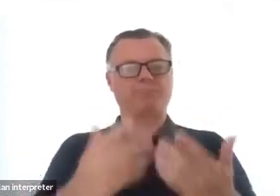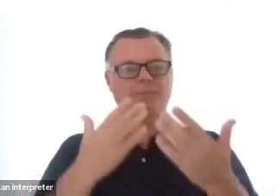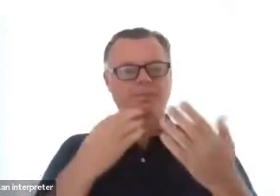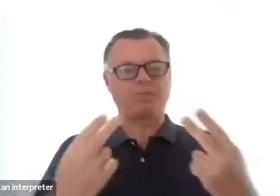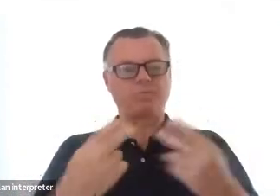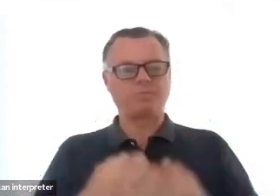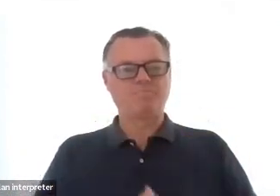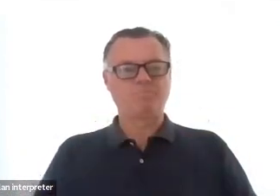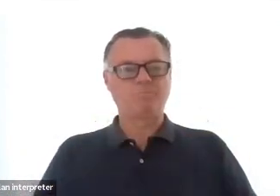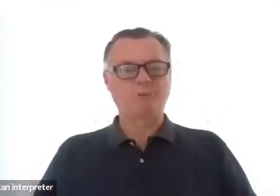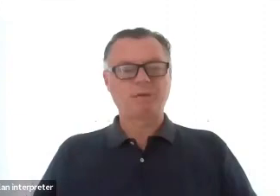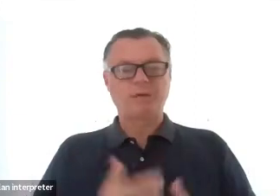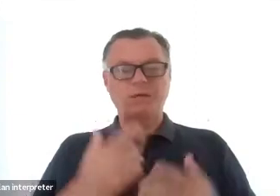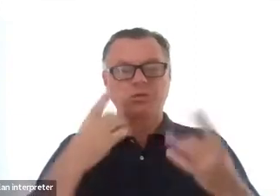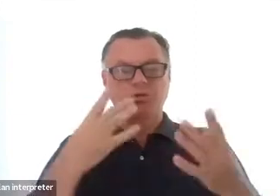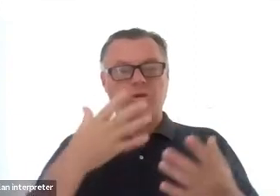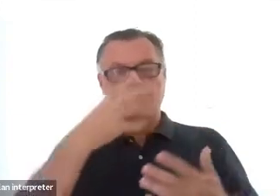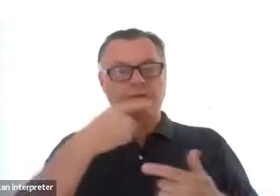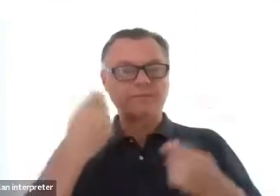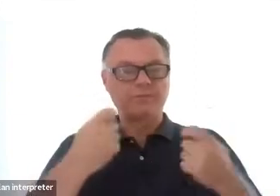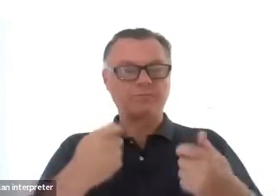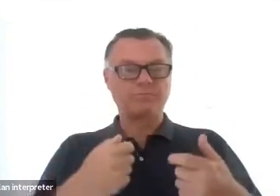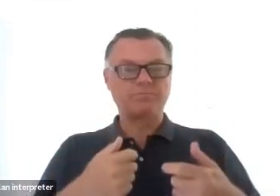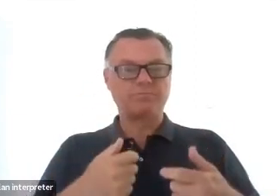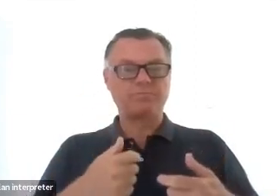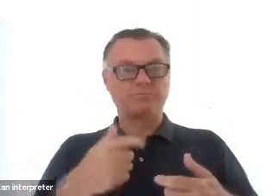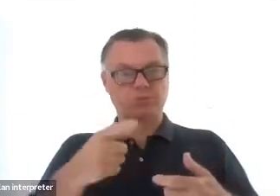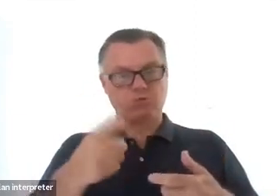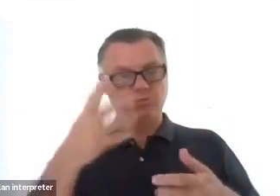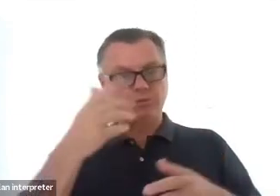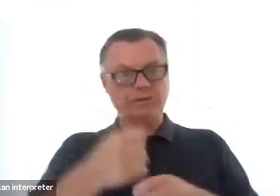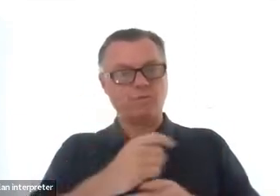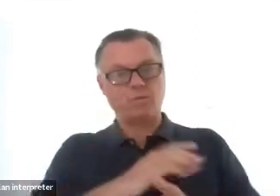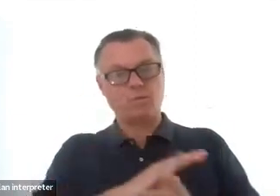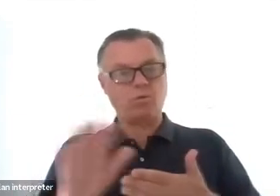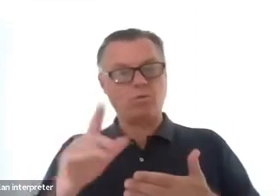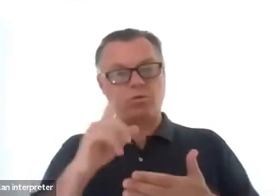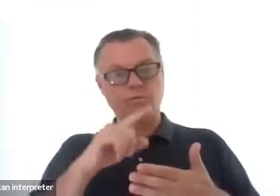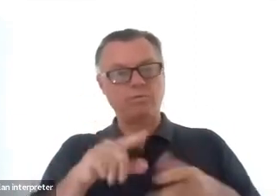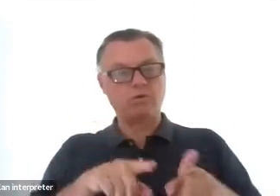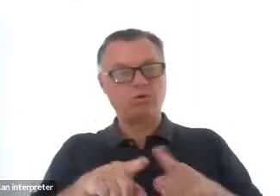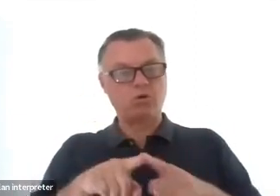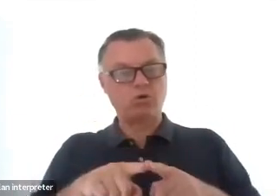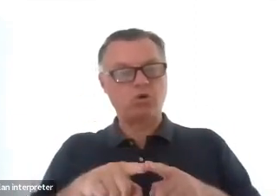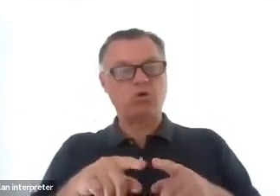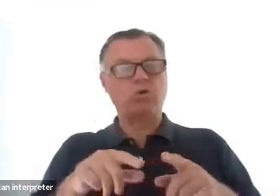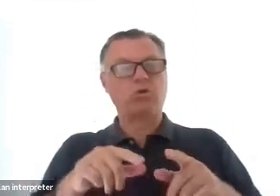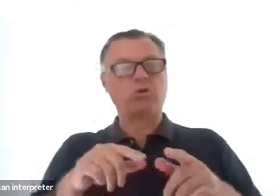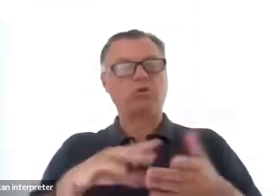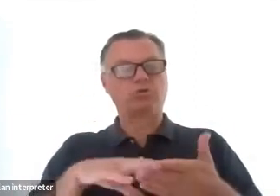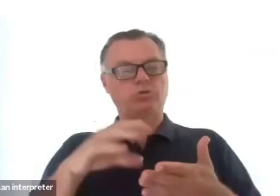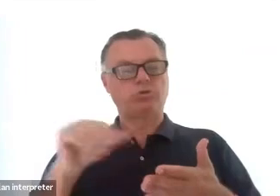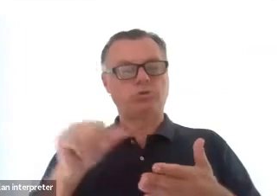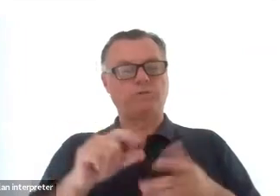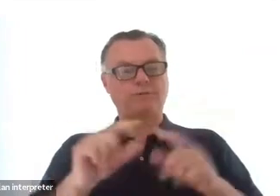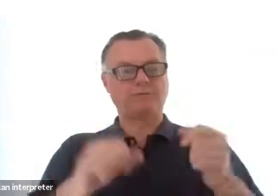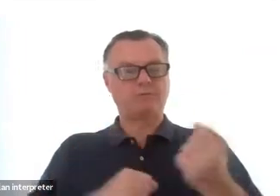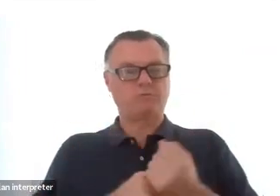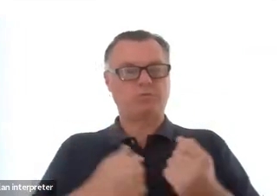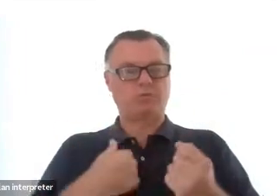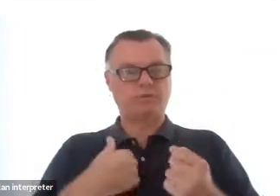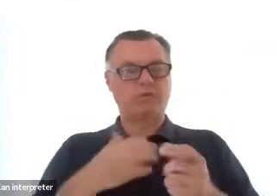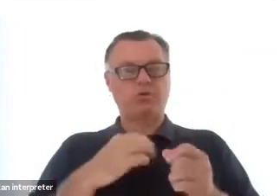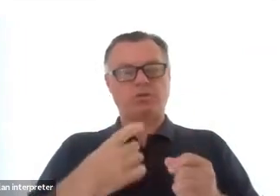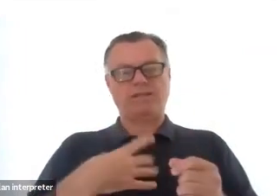Now I want to see those emojis for anyone who believes that every learner deserves a system designed around them, not the other way around. These founders are